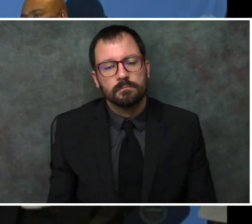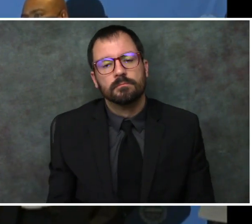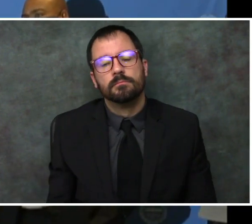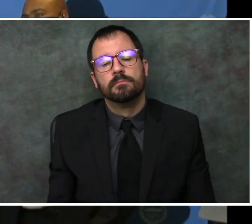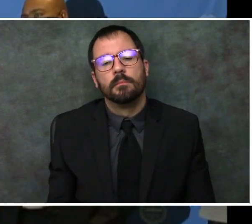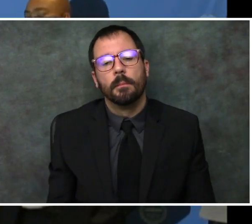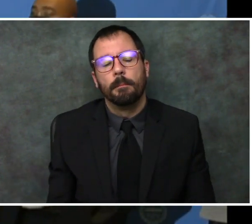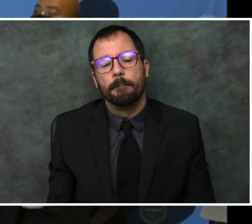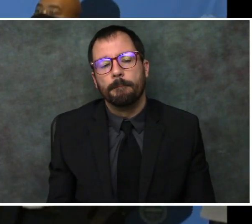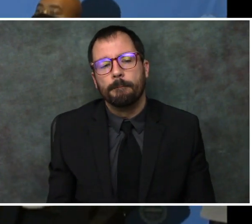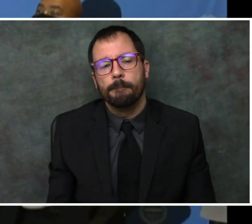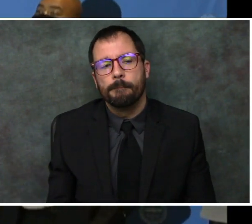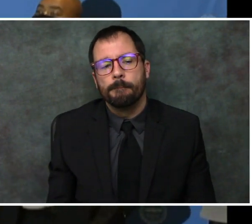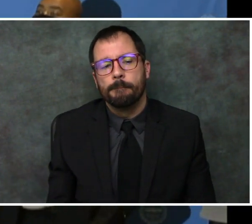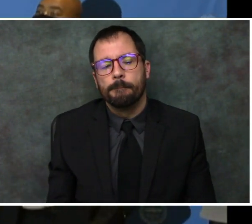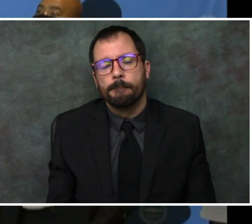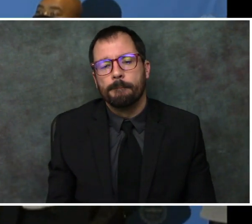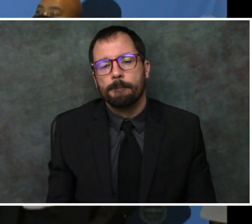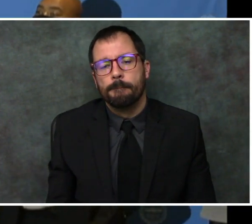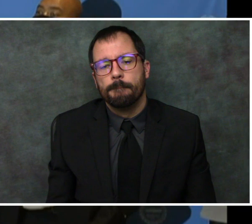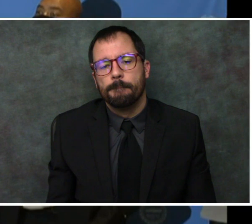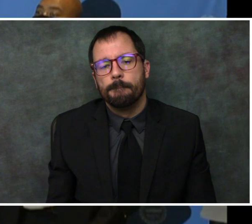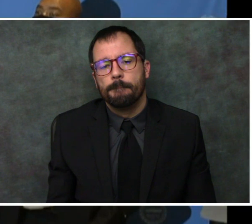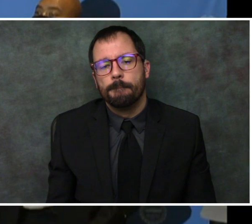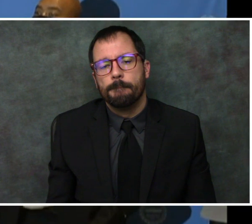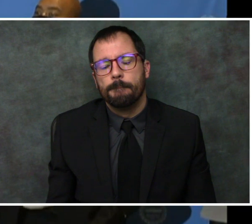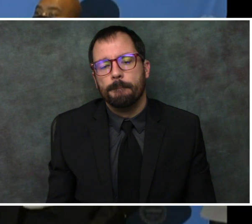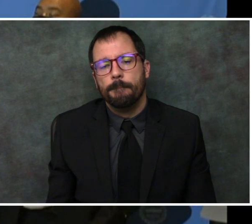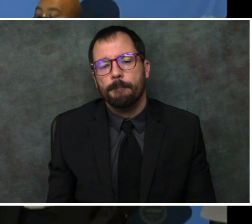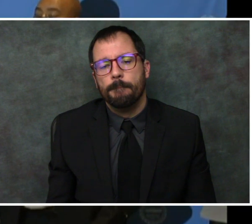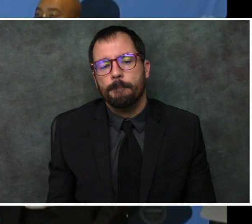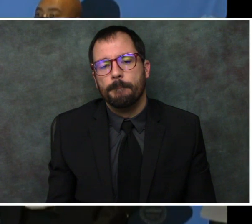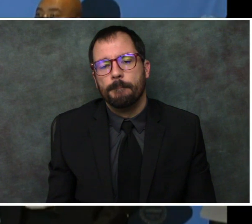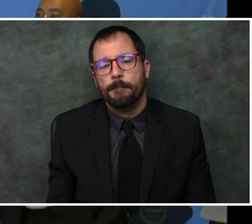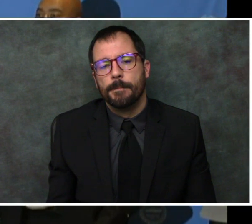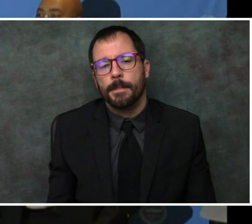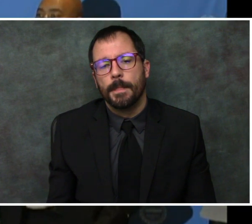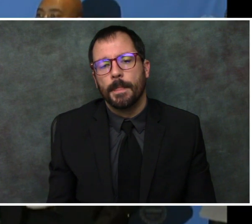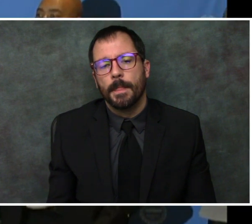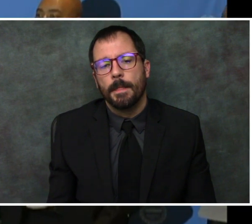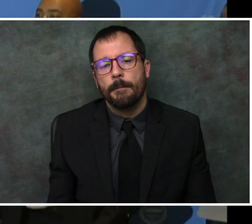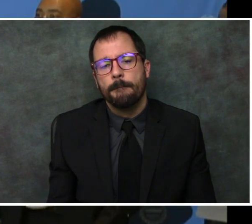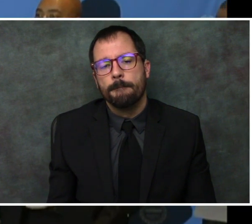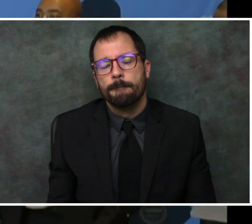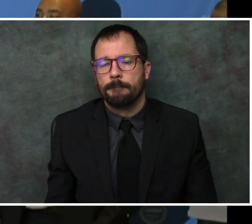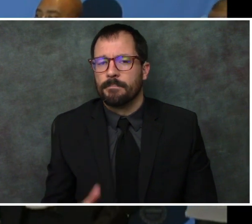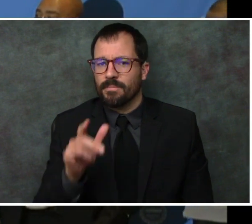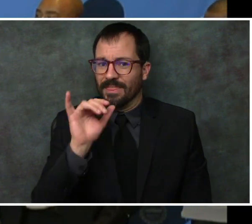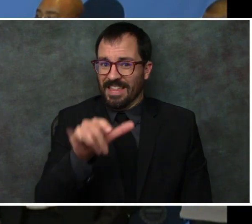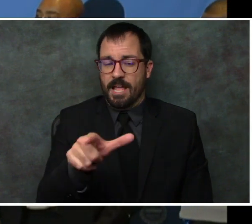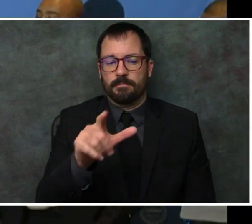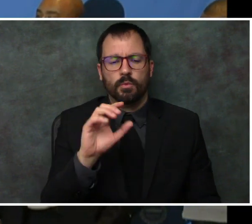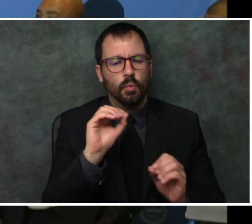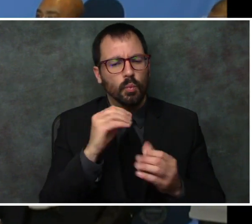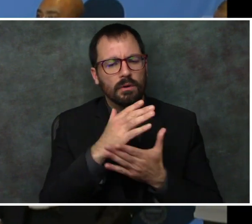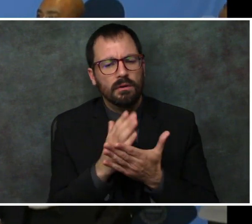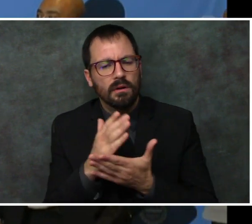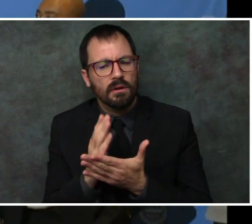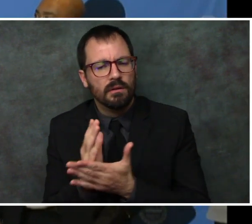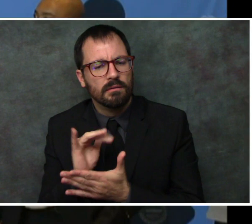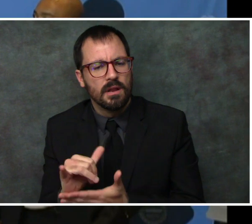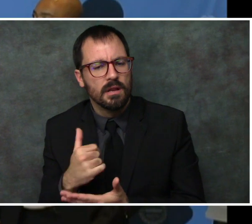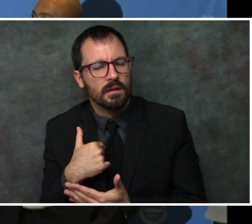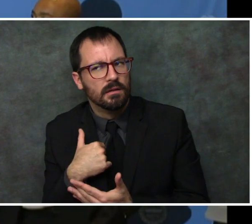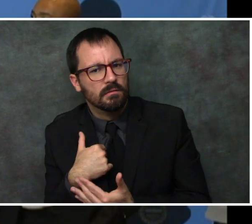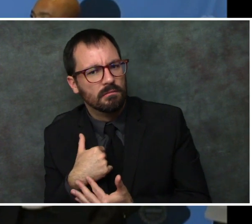there be any need to negotiate with union? No, there's really no aspects that I am aware of per se right now off